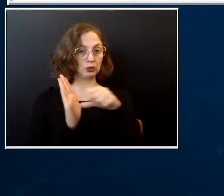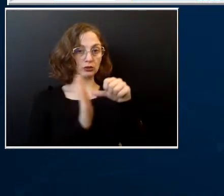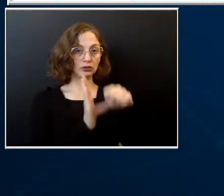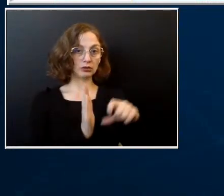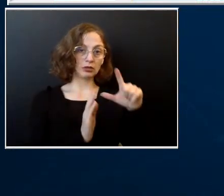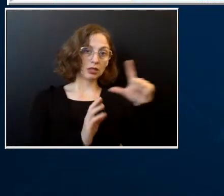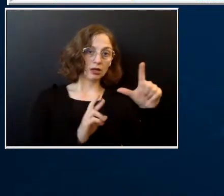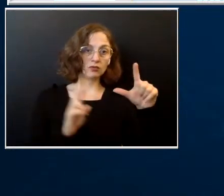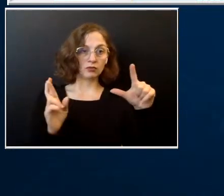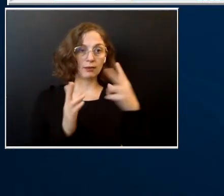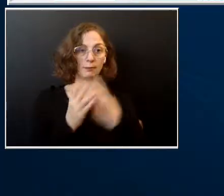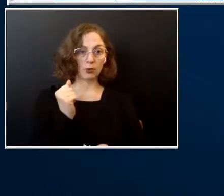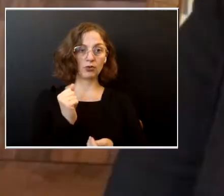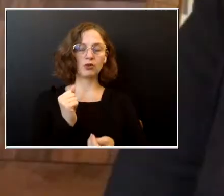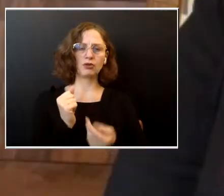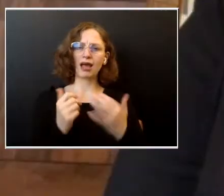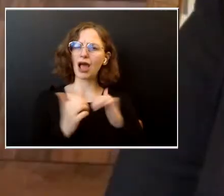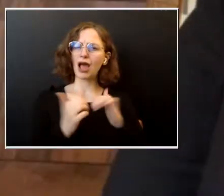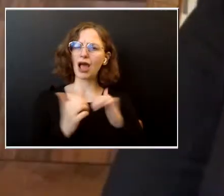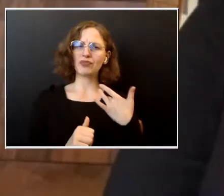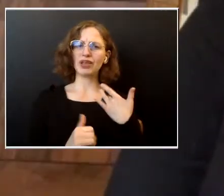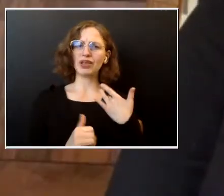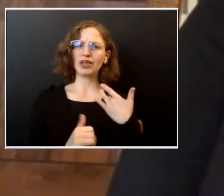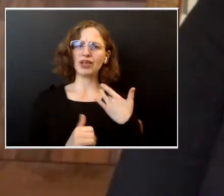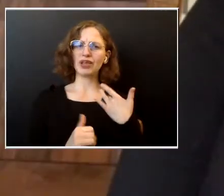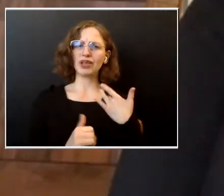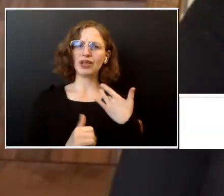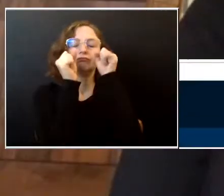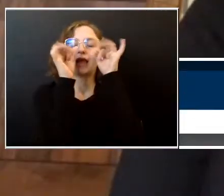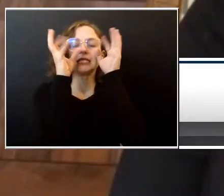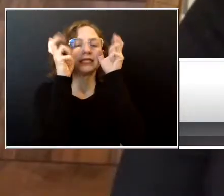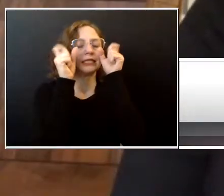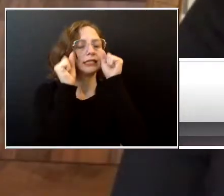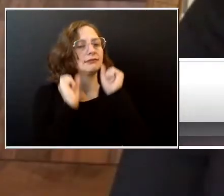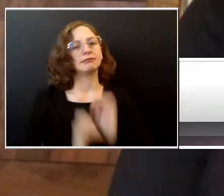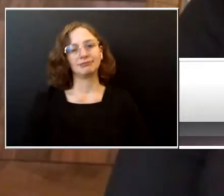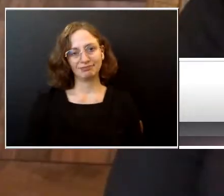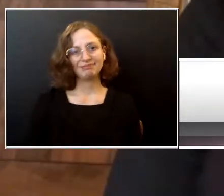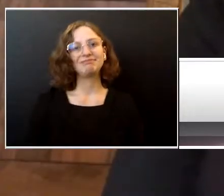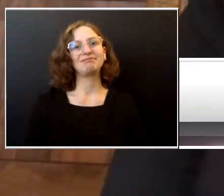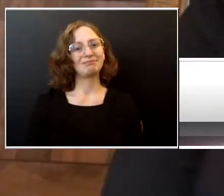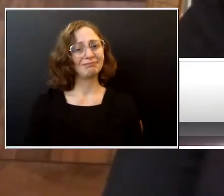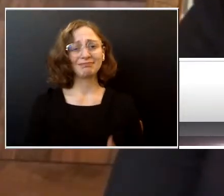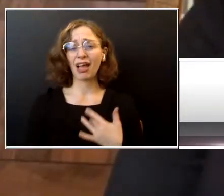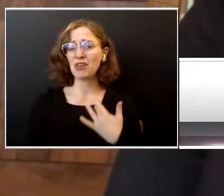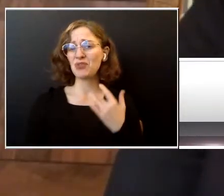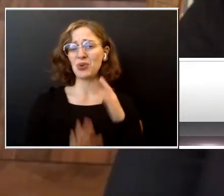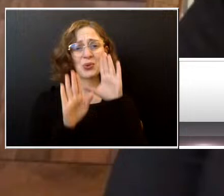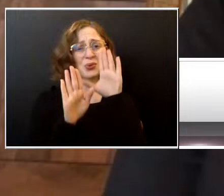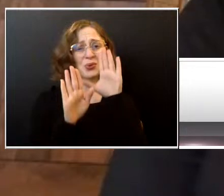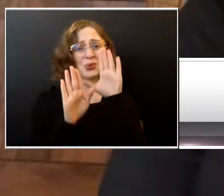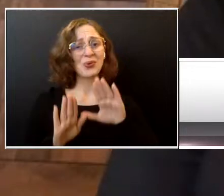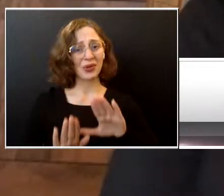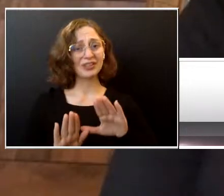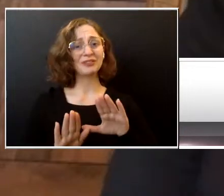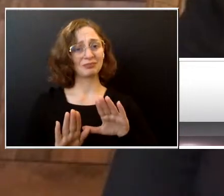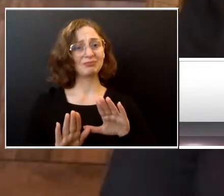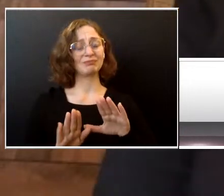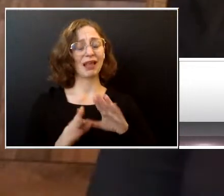today? I feel amazing. Like, I feel really good and blessed.